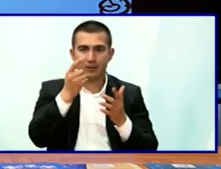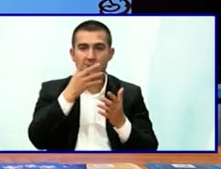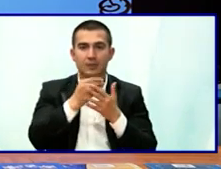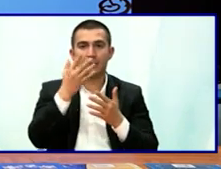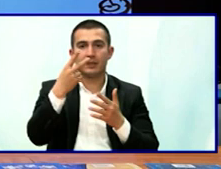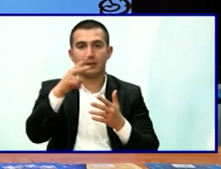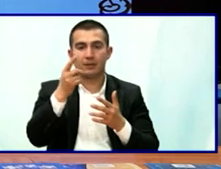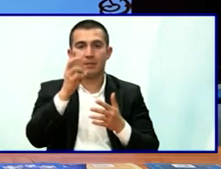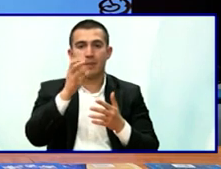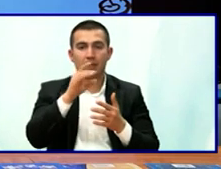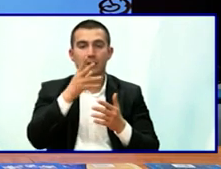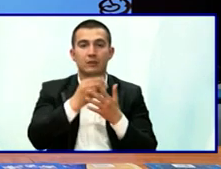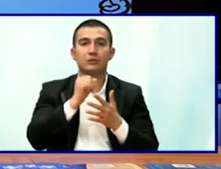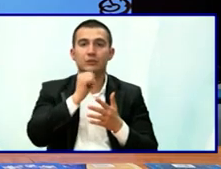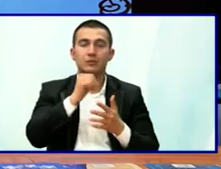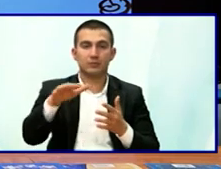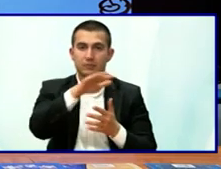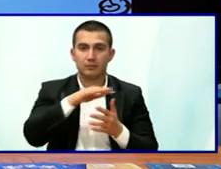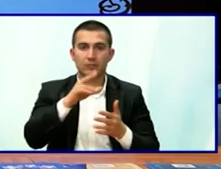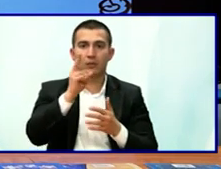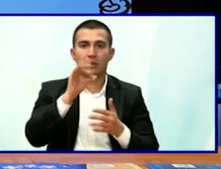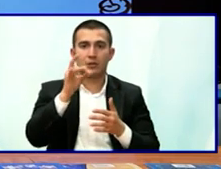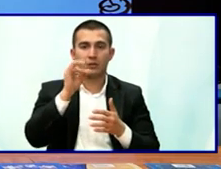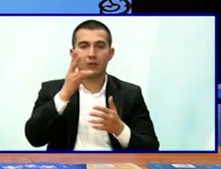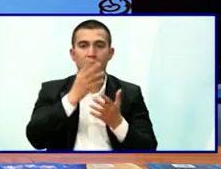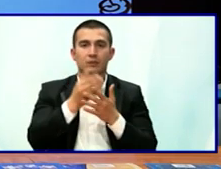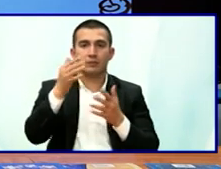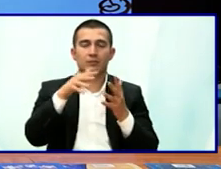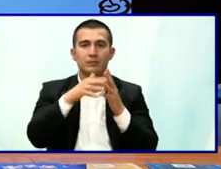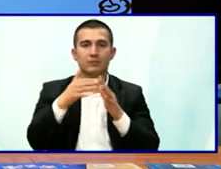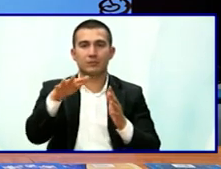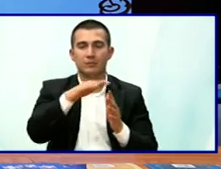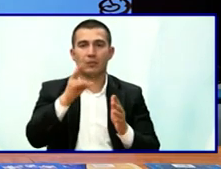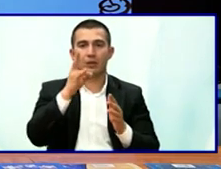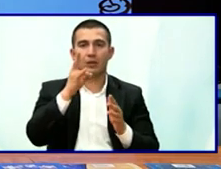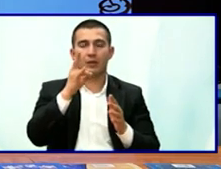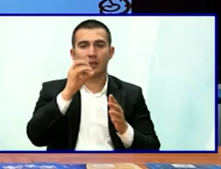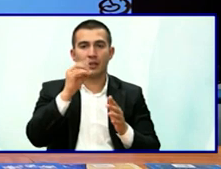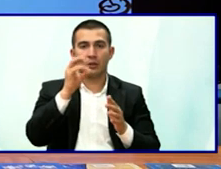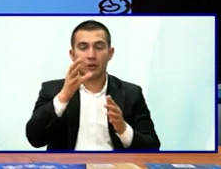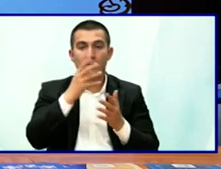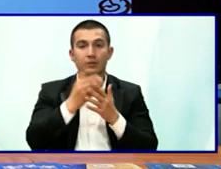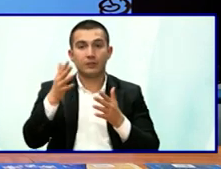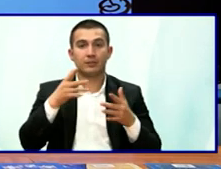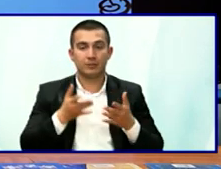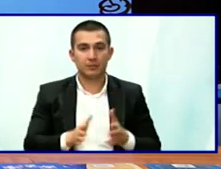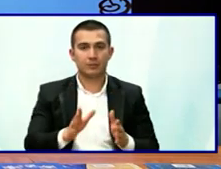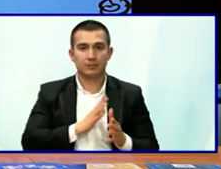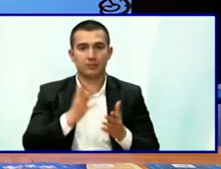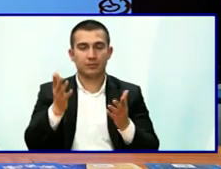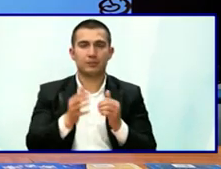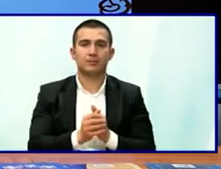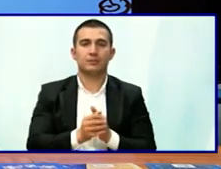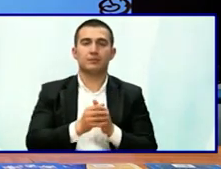martda Qashqadaryo viloyatining Koson tumanining Nikus qishlog'ida tavallud topadi. Ikkinchi